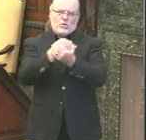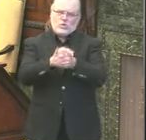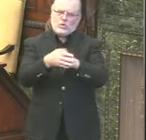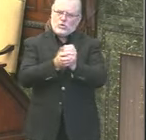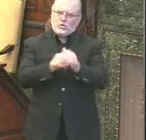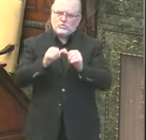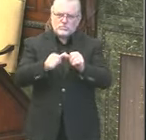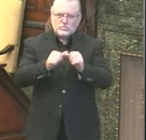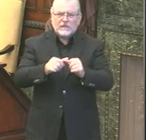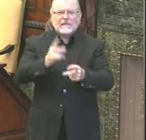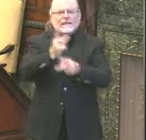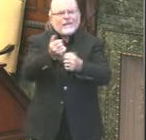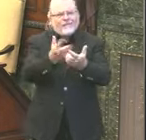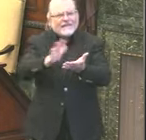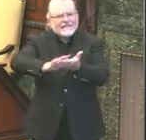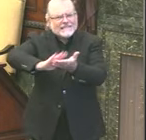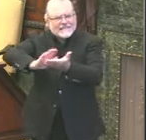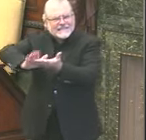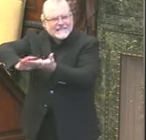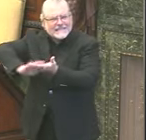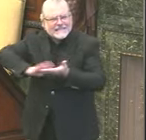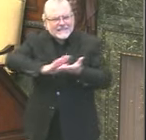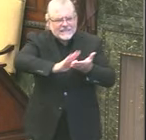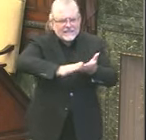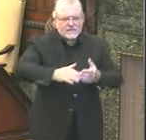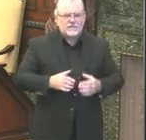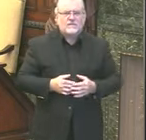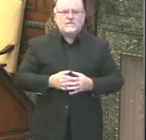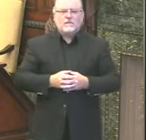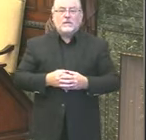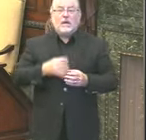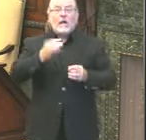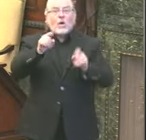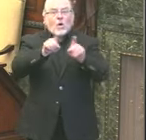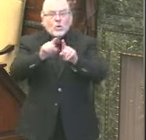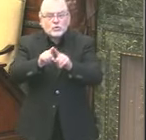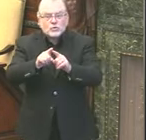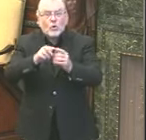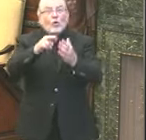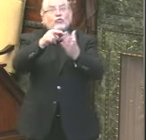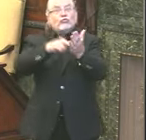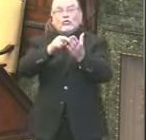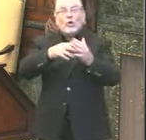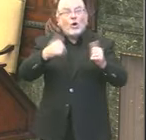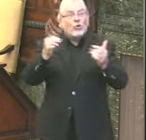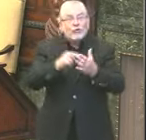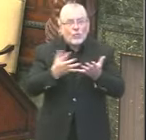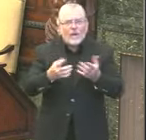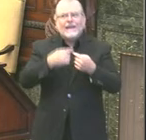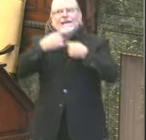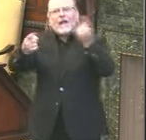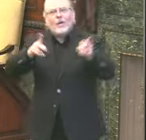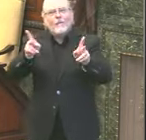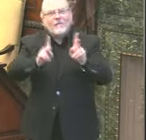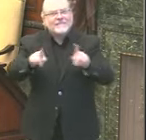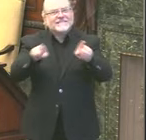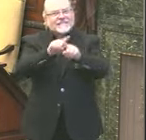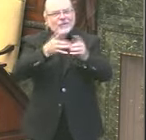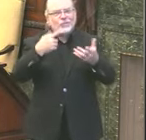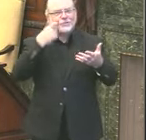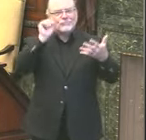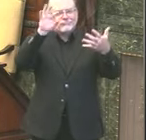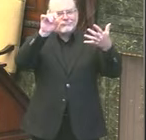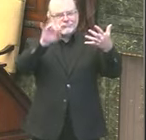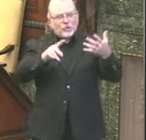and communicating the rules to everybody. I want to remind people about that, and there is specific guidance to different activities on our Safer at Home